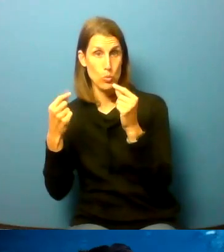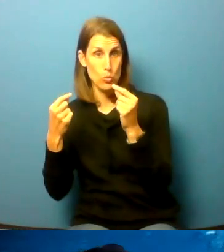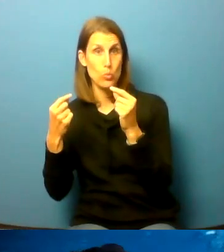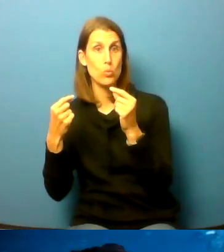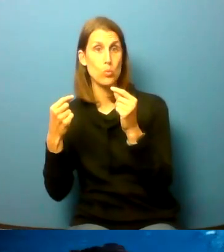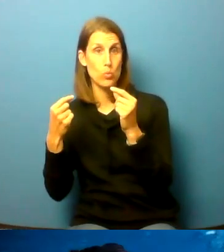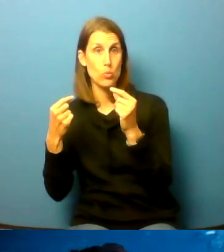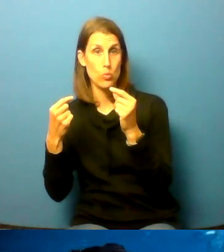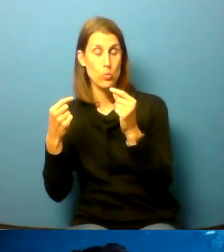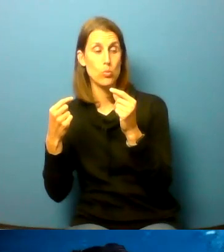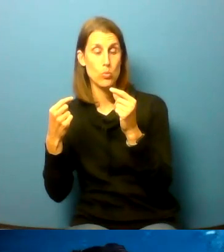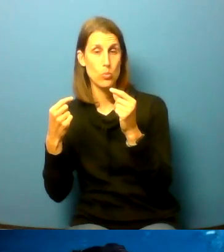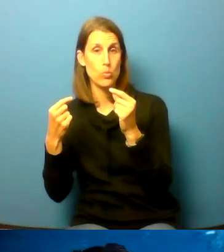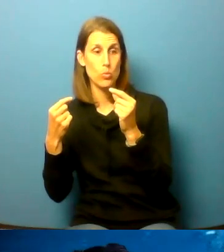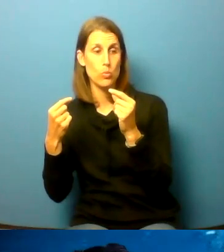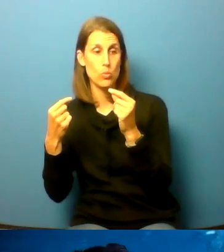a screenshot from